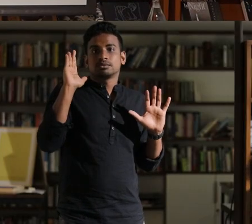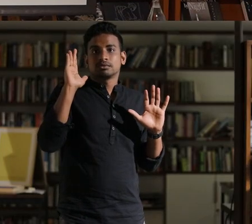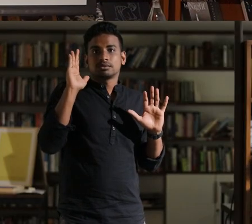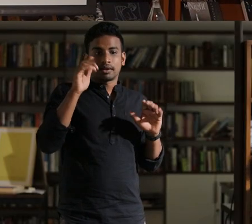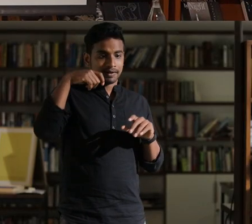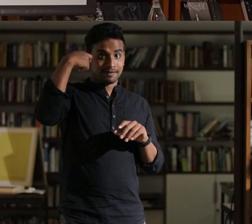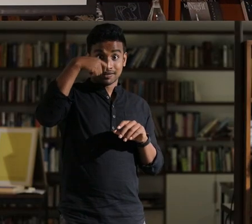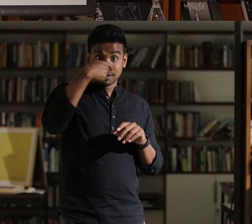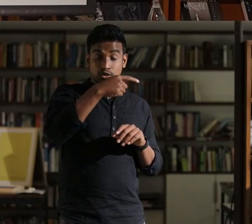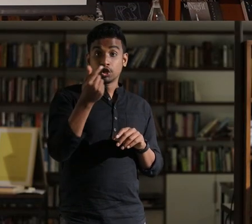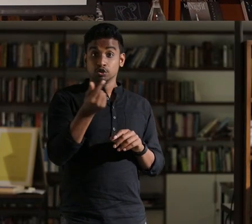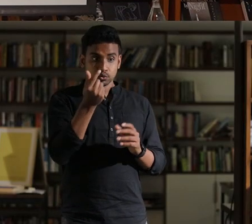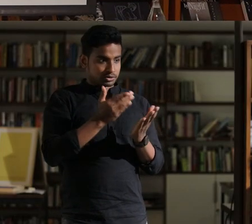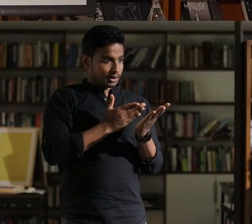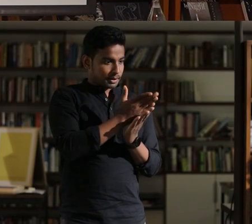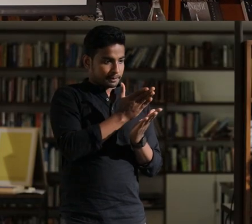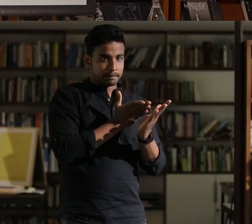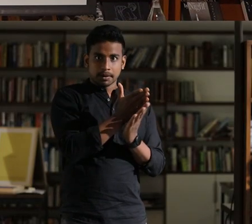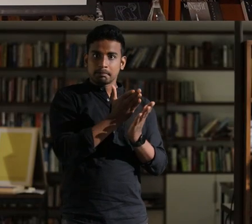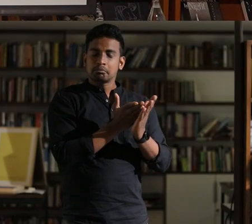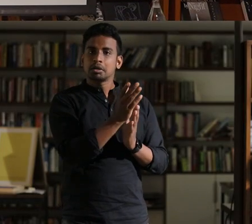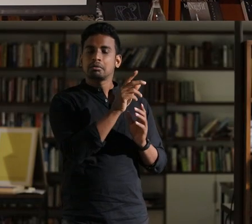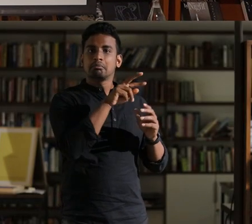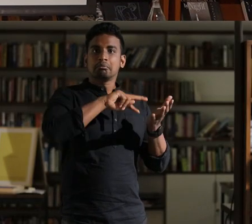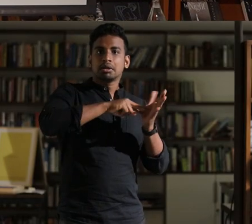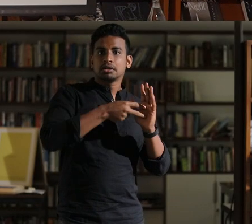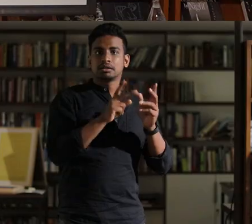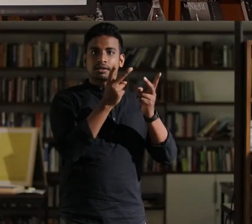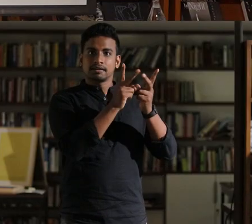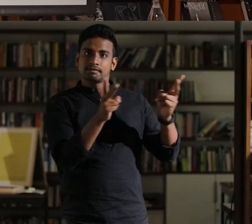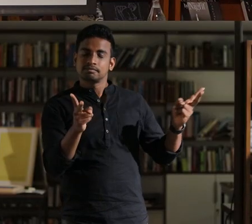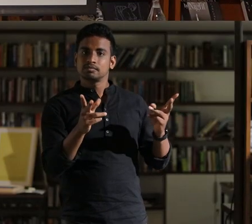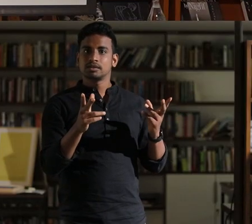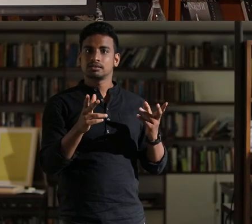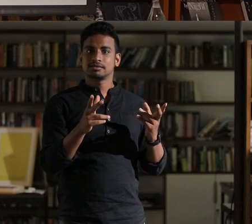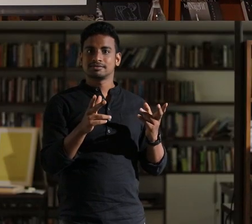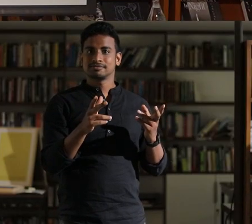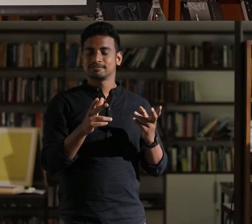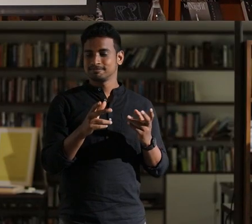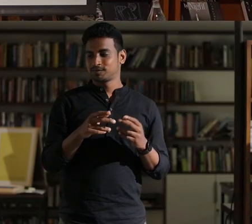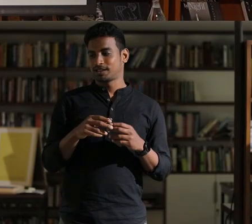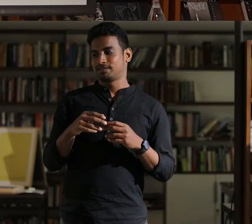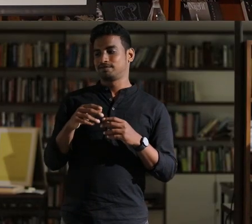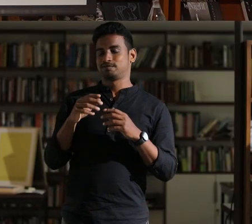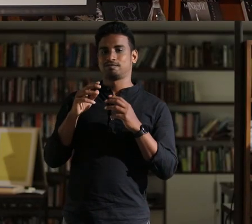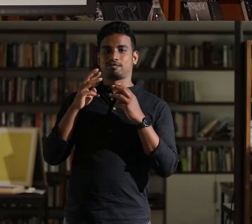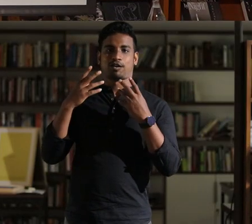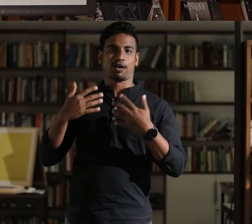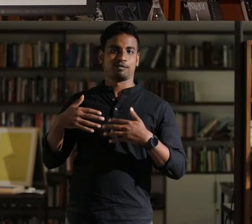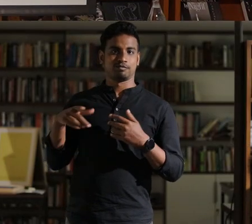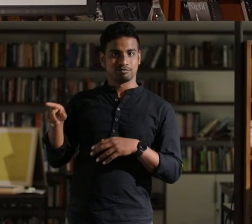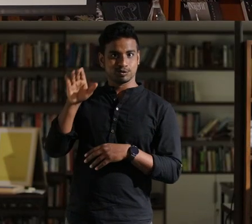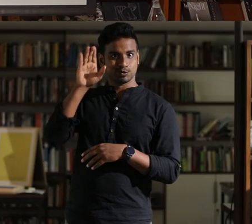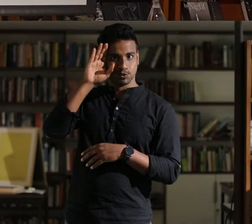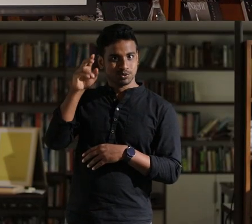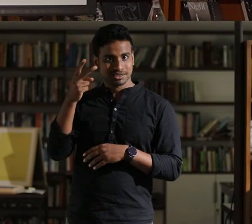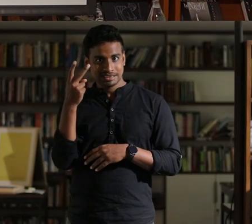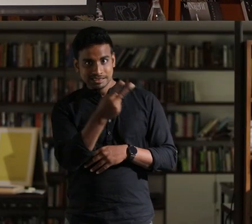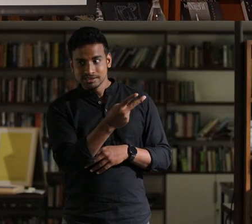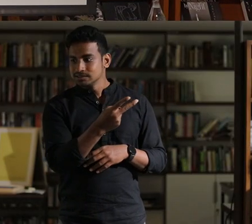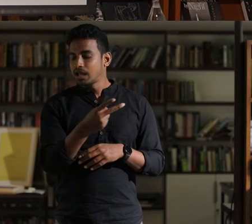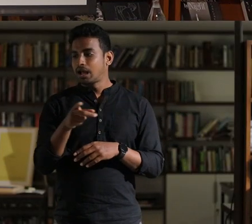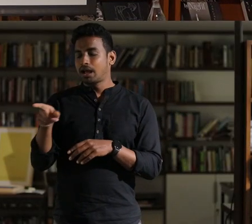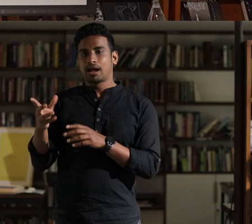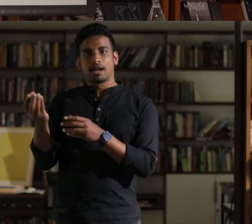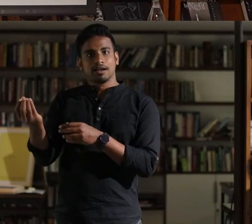to." And I said, "Wow, it's news for you, it's news even for me." So then you discover